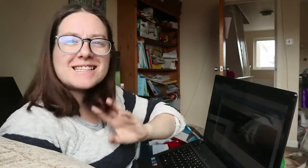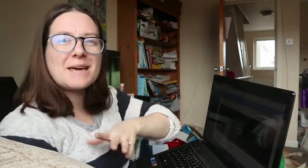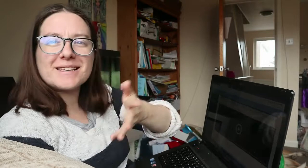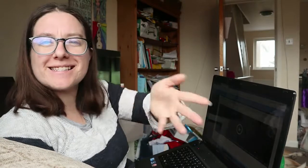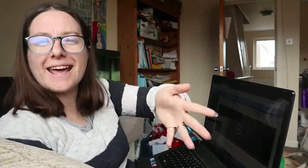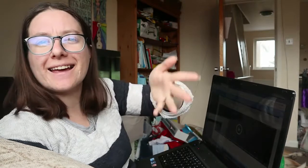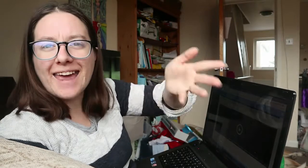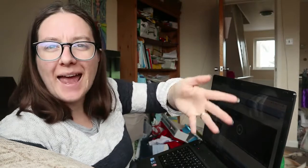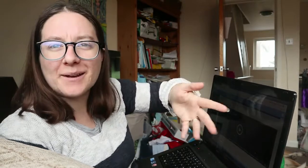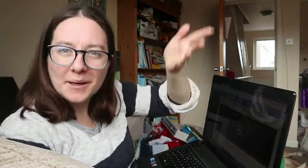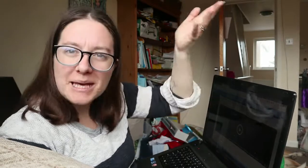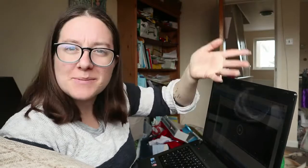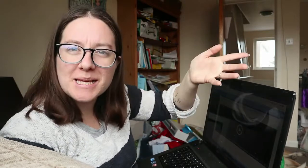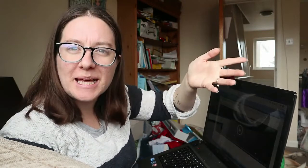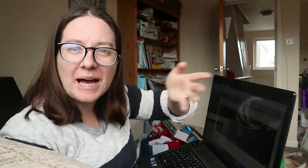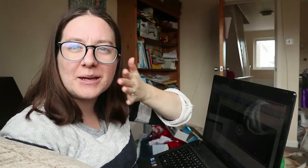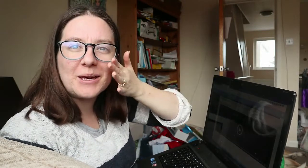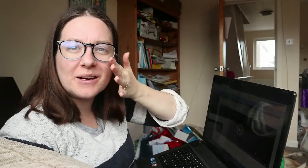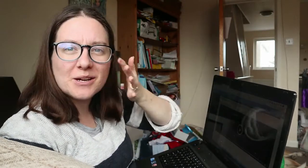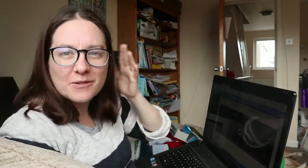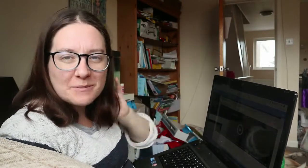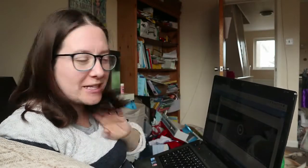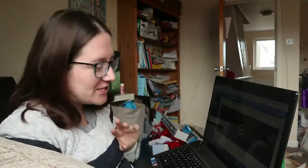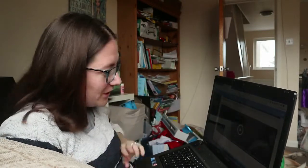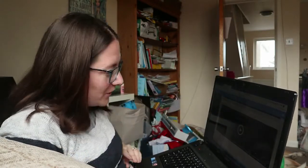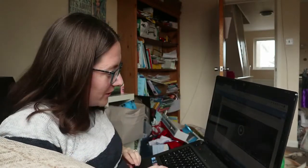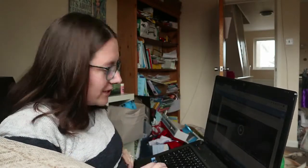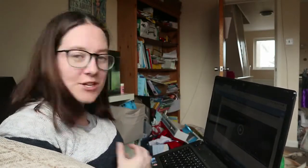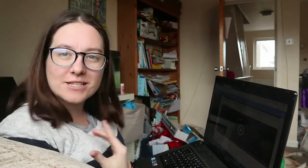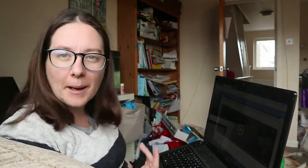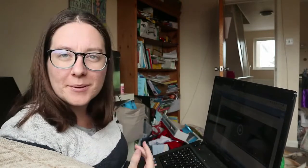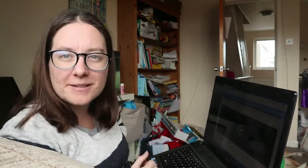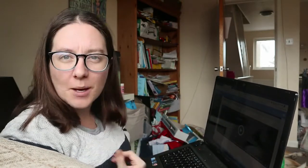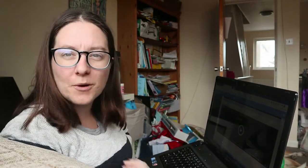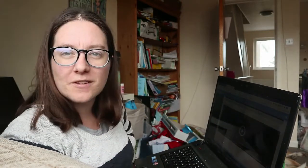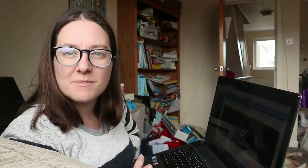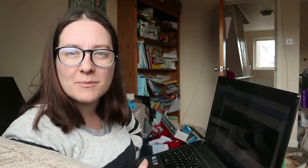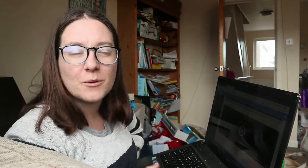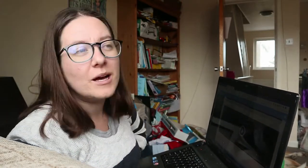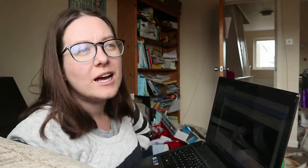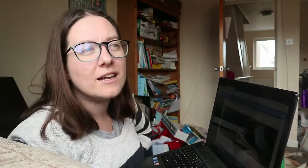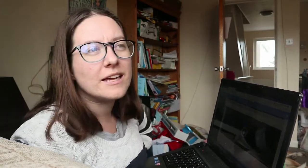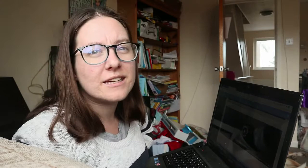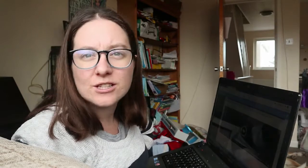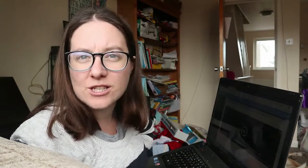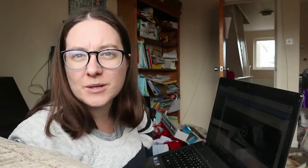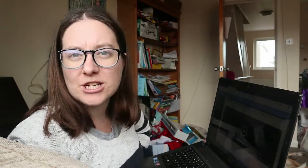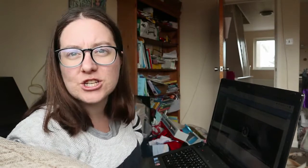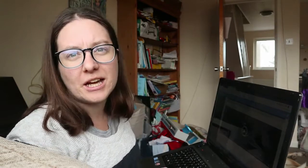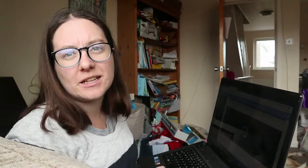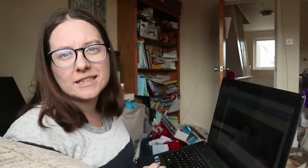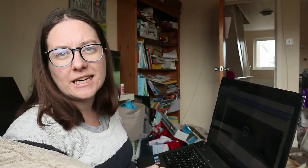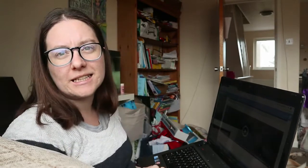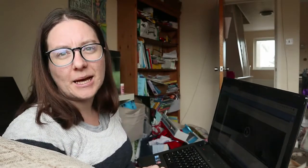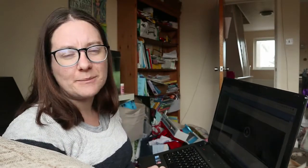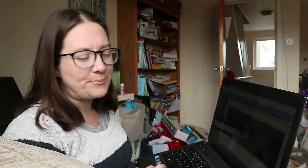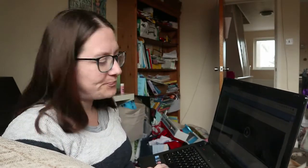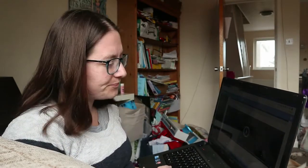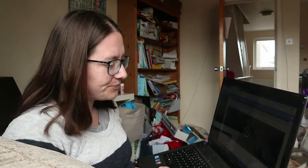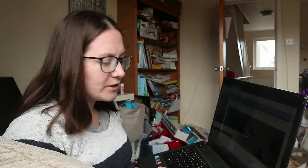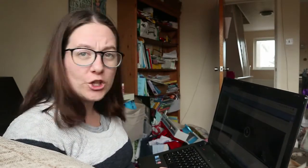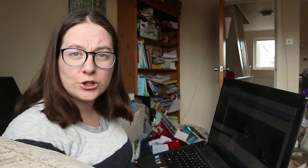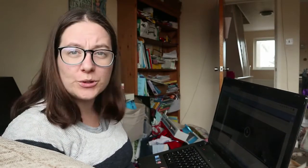you got to hear me sing again. I keep singing at you, I don't really mean to, it just happens. I'm one of those people, like Zoe Deschanel in